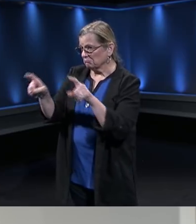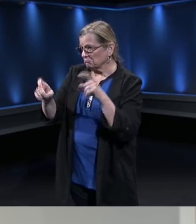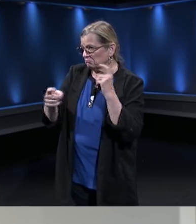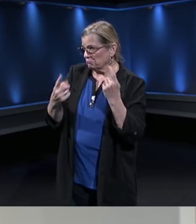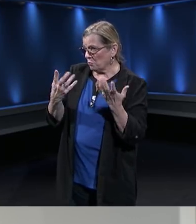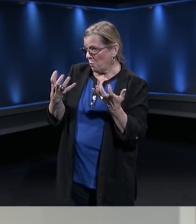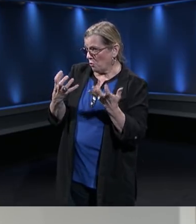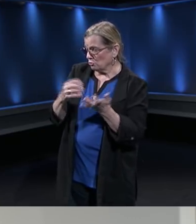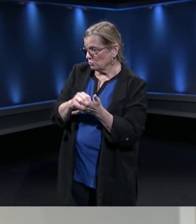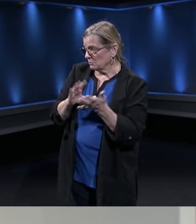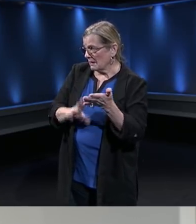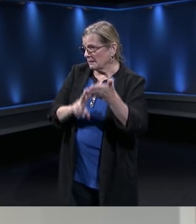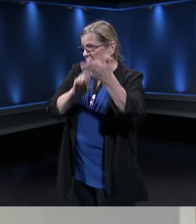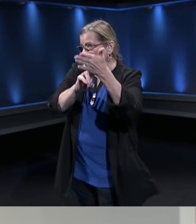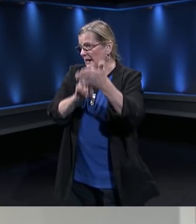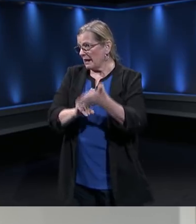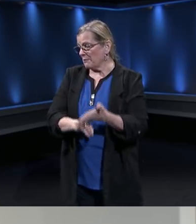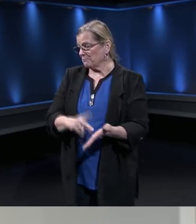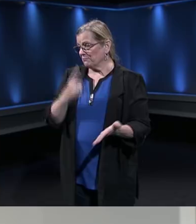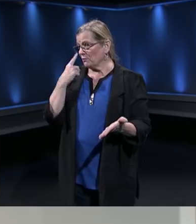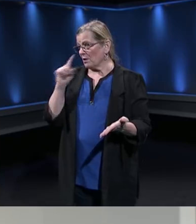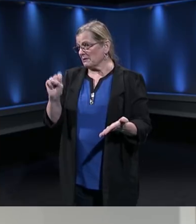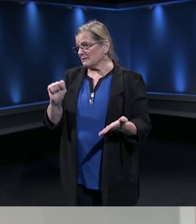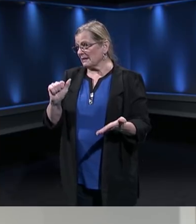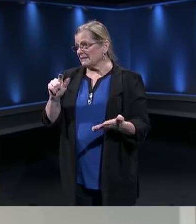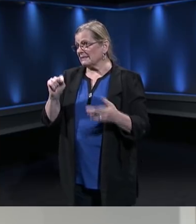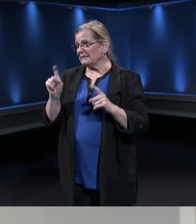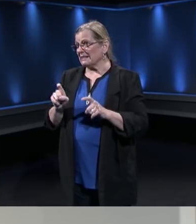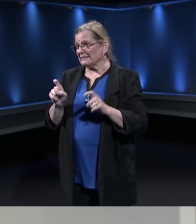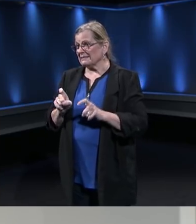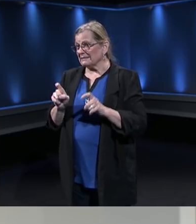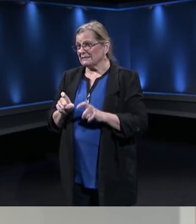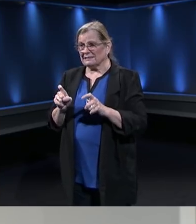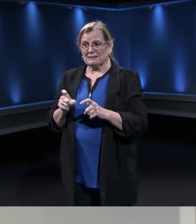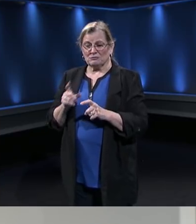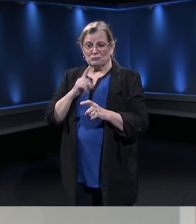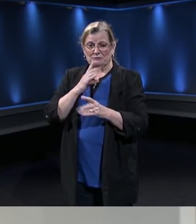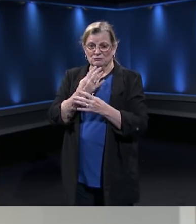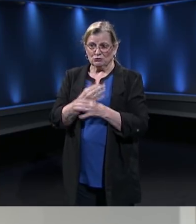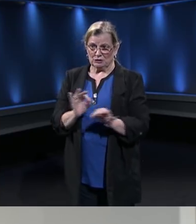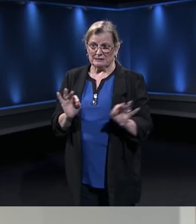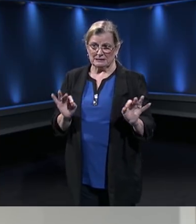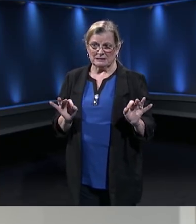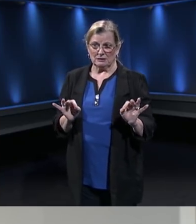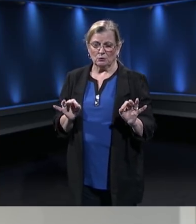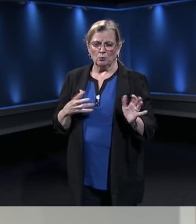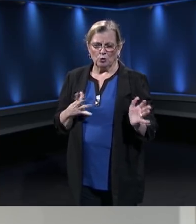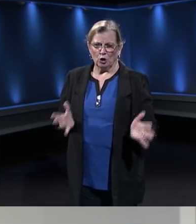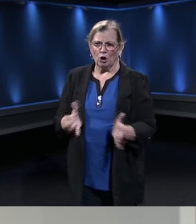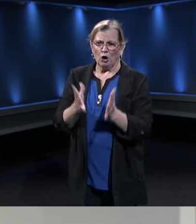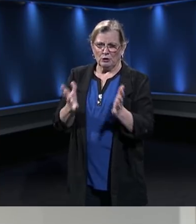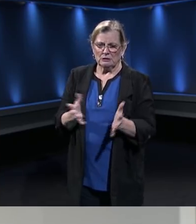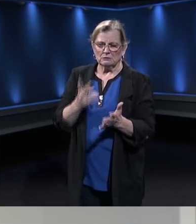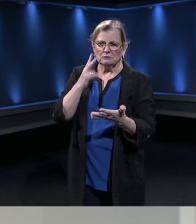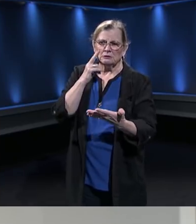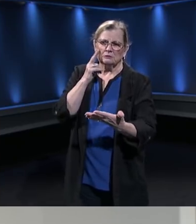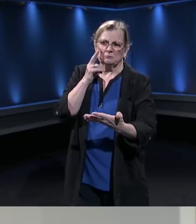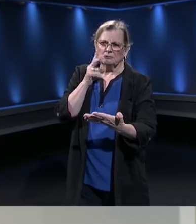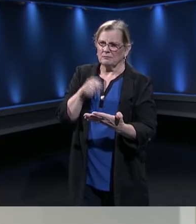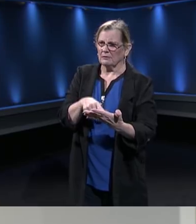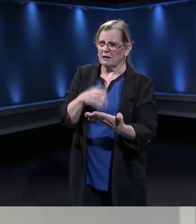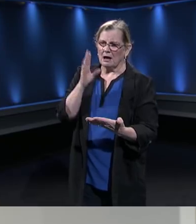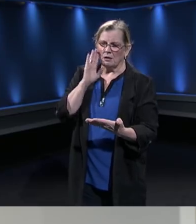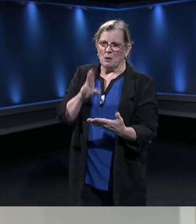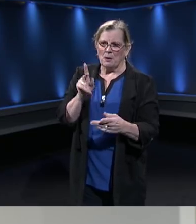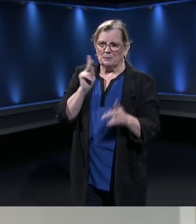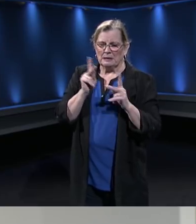up to take that SAT for free. We really encourage you to do that. We know testing is one of the major issues. We actually